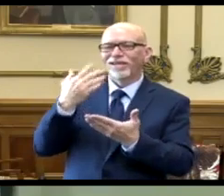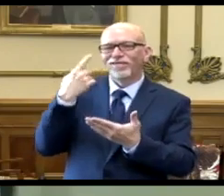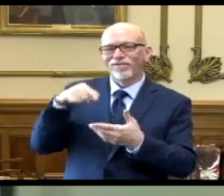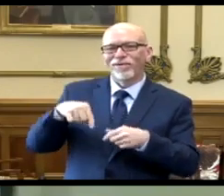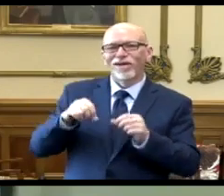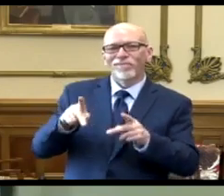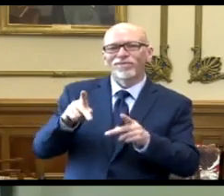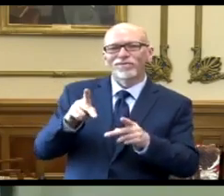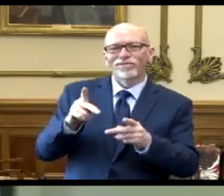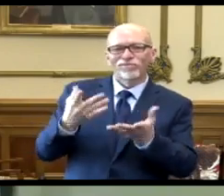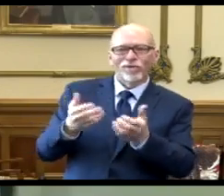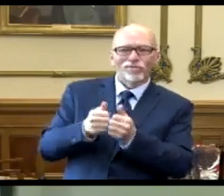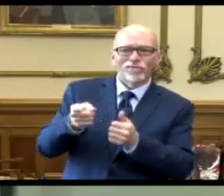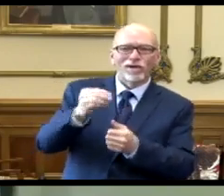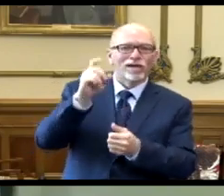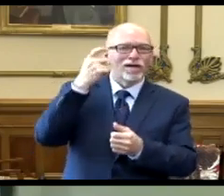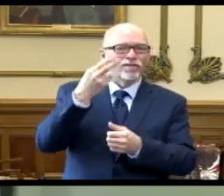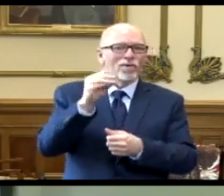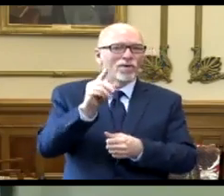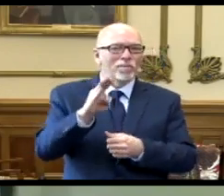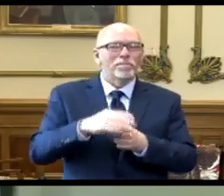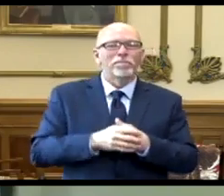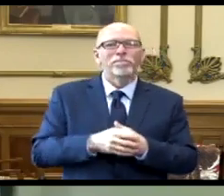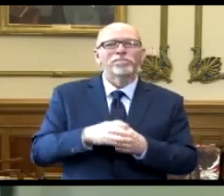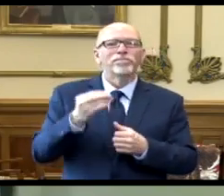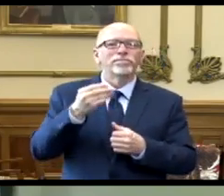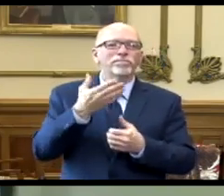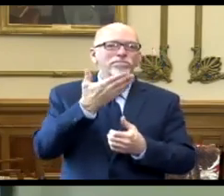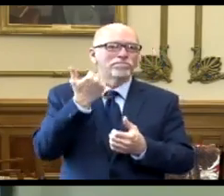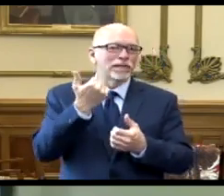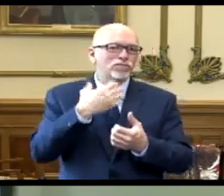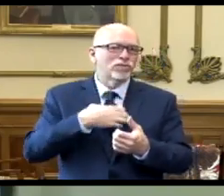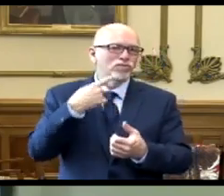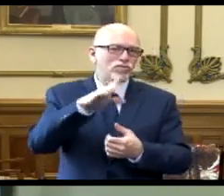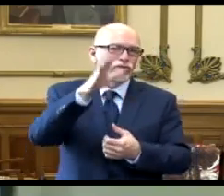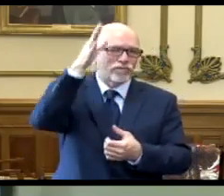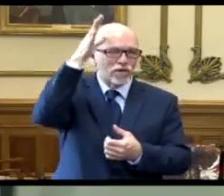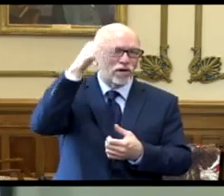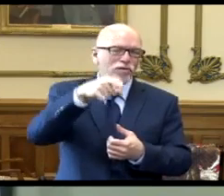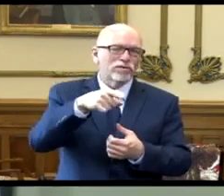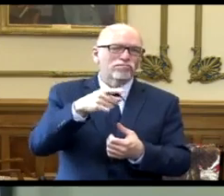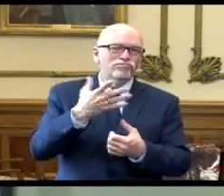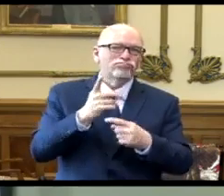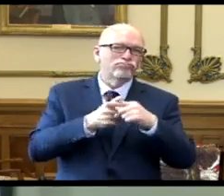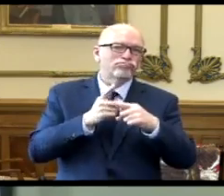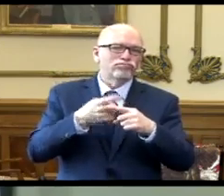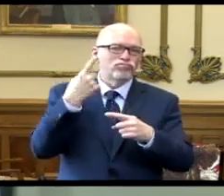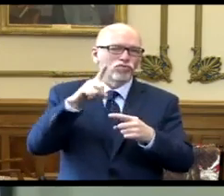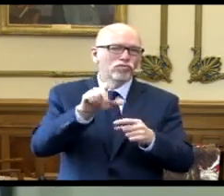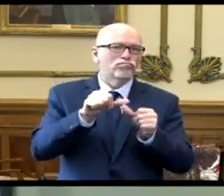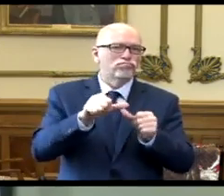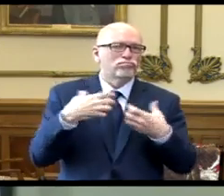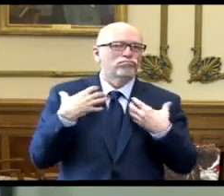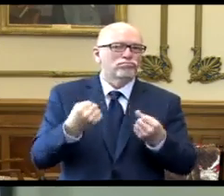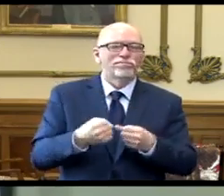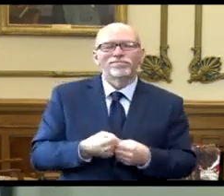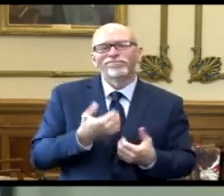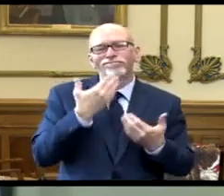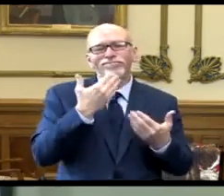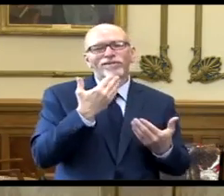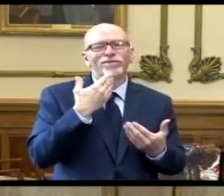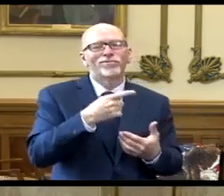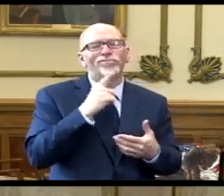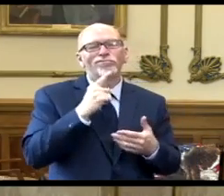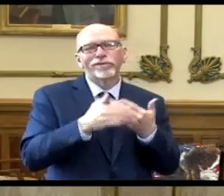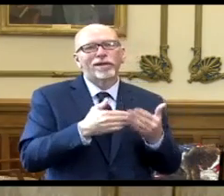opportunity to be with you and Governor Holcomb. And best wishes to your dad for continued health. Thank you, Mark. That's very kind of